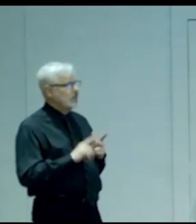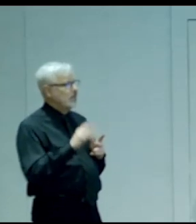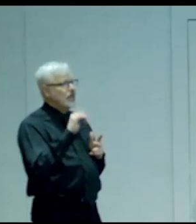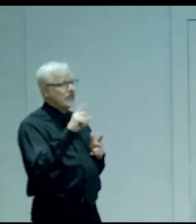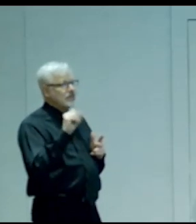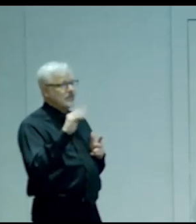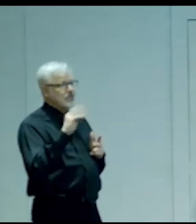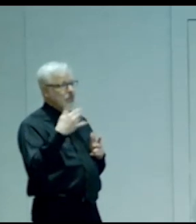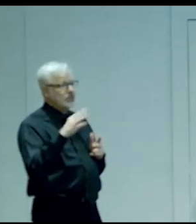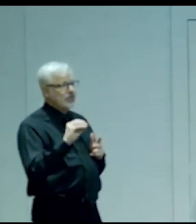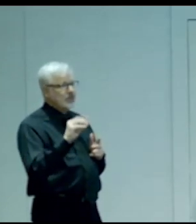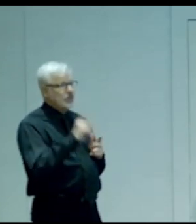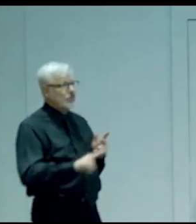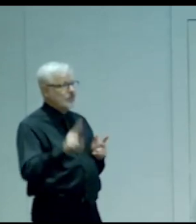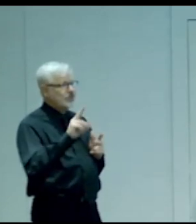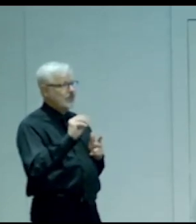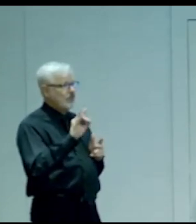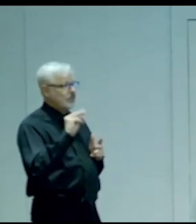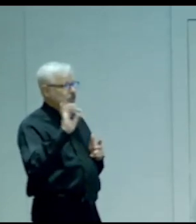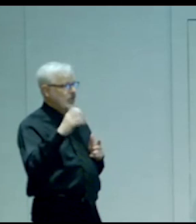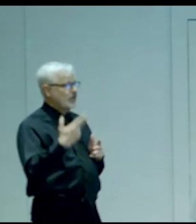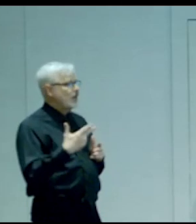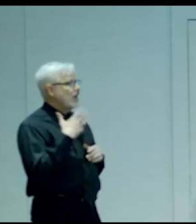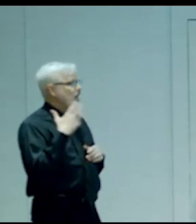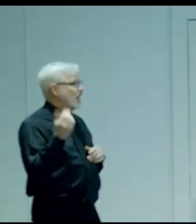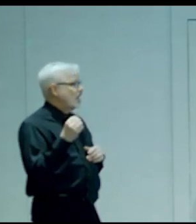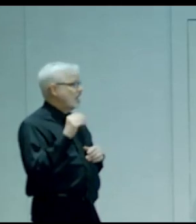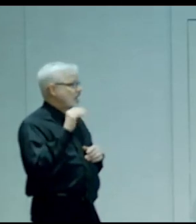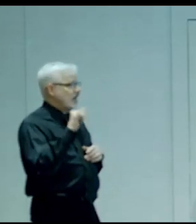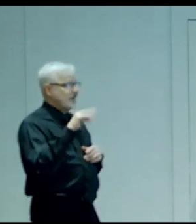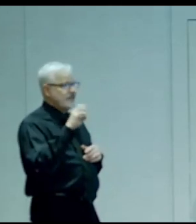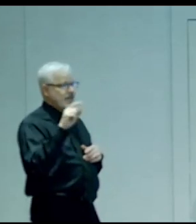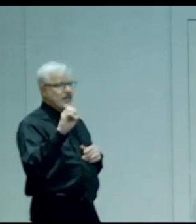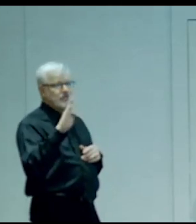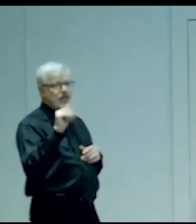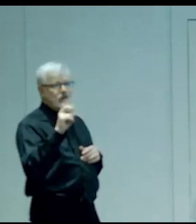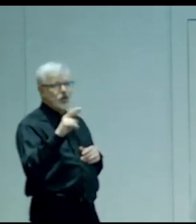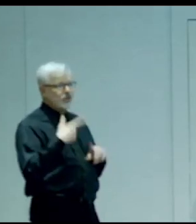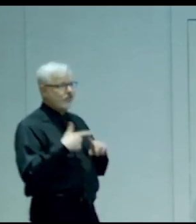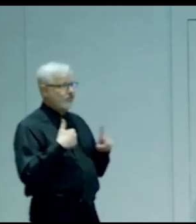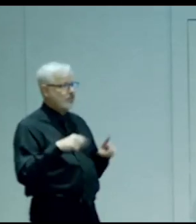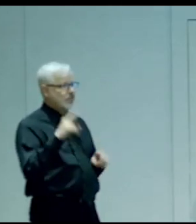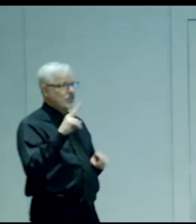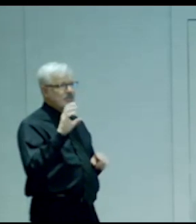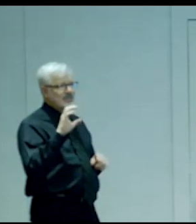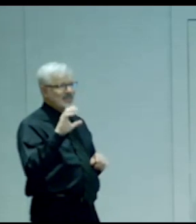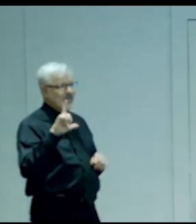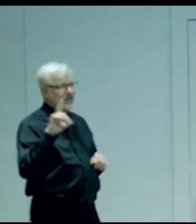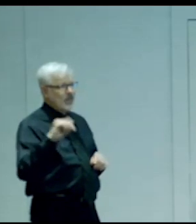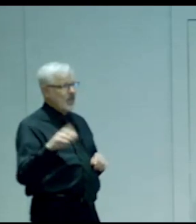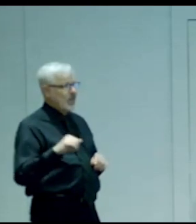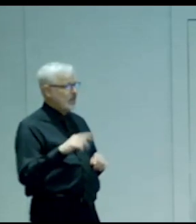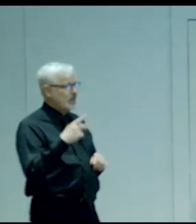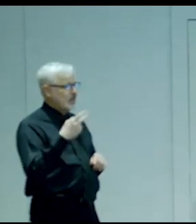Elizabeth Moji from the University of Michigan. And Eva Baker from UCLA. And